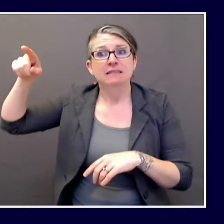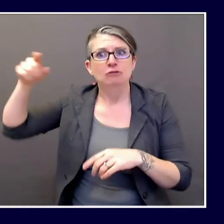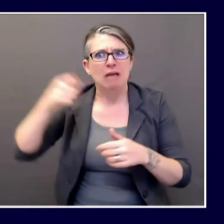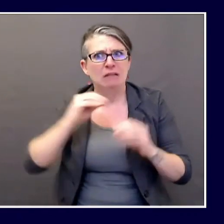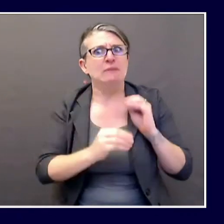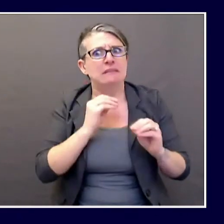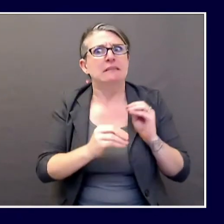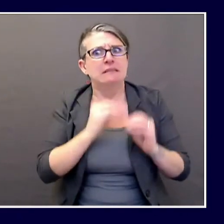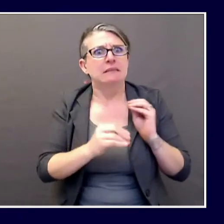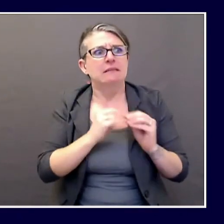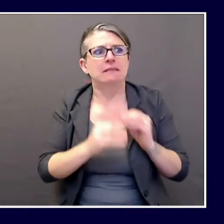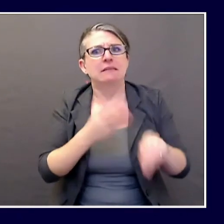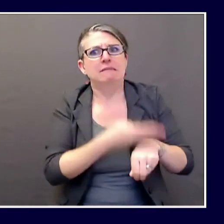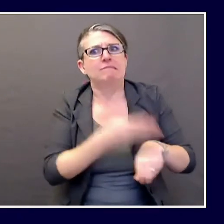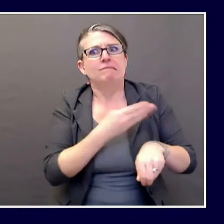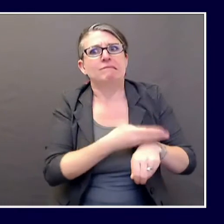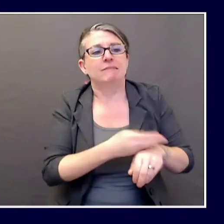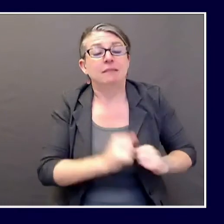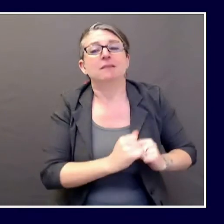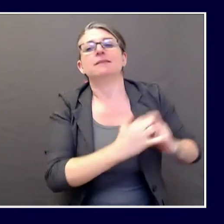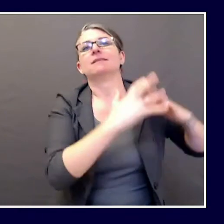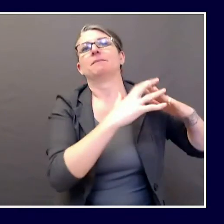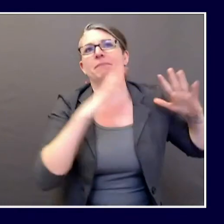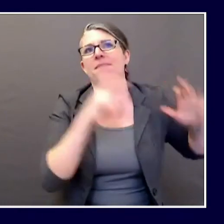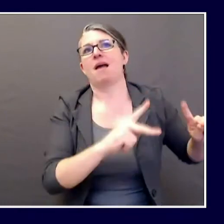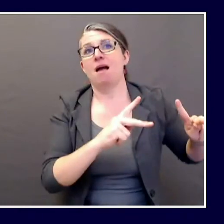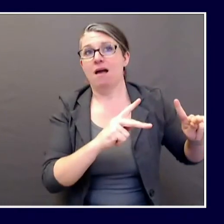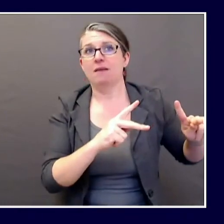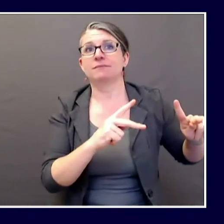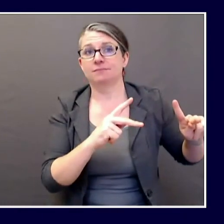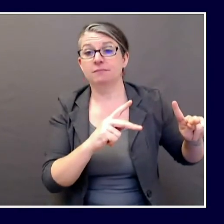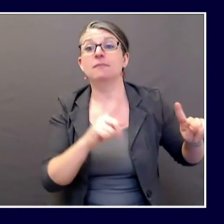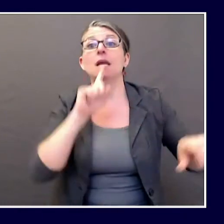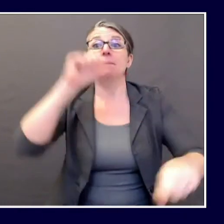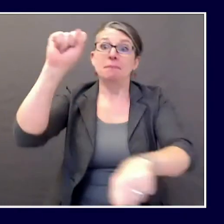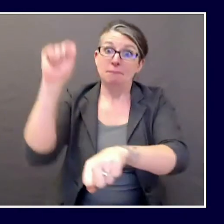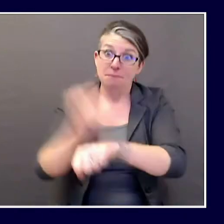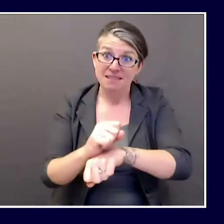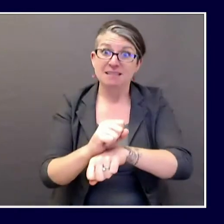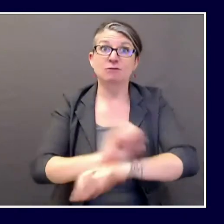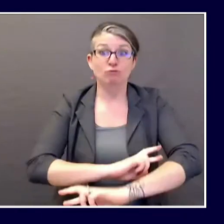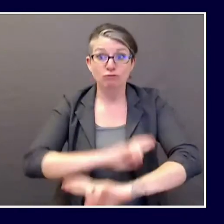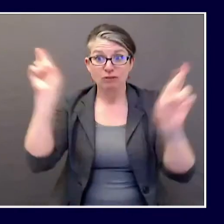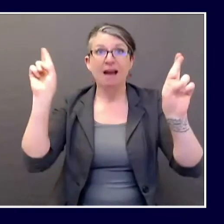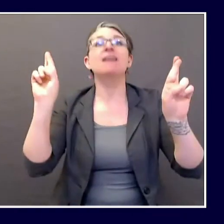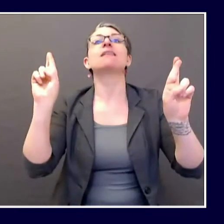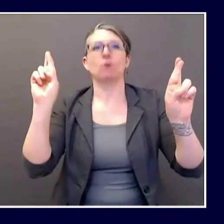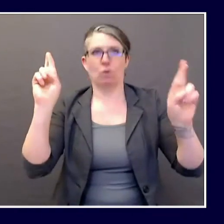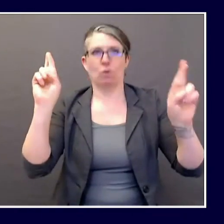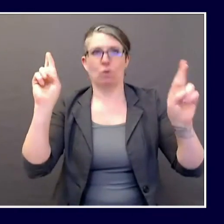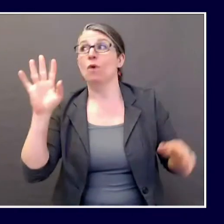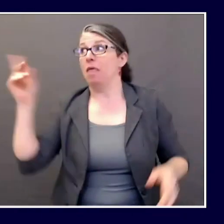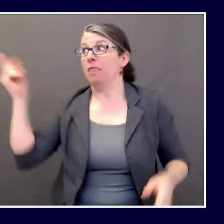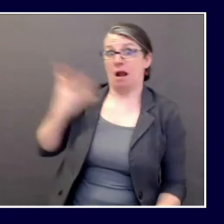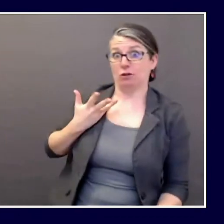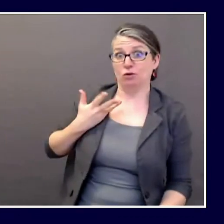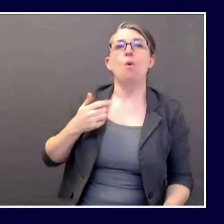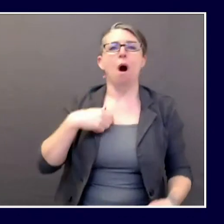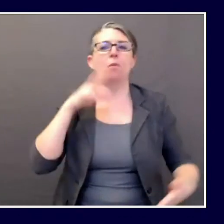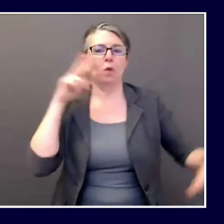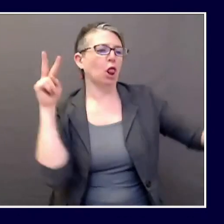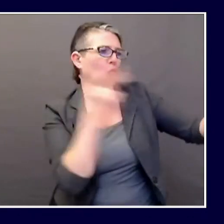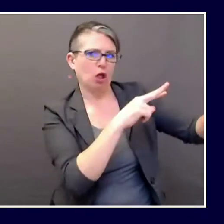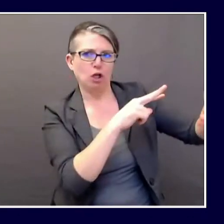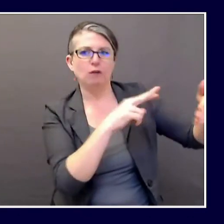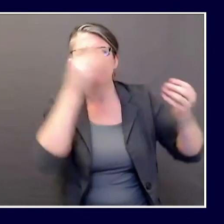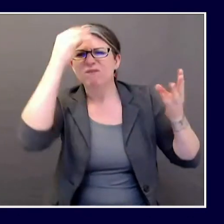be back online. Our dashboard will be back online, and we'll have the latest numbers for you. I'd also like to take a second